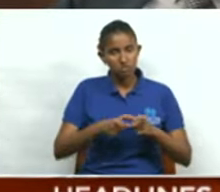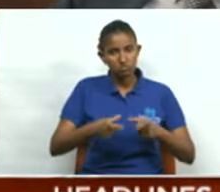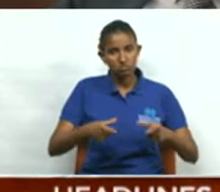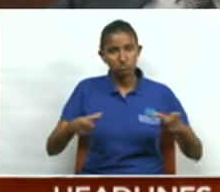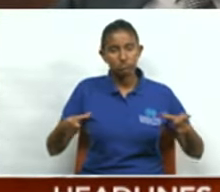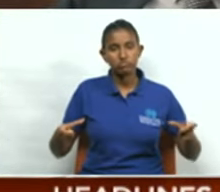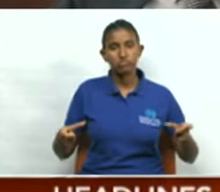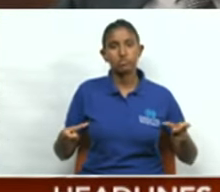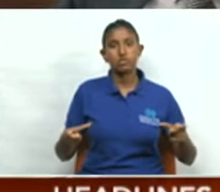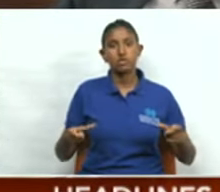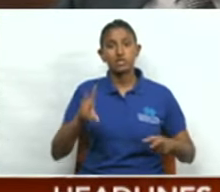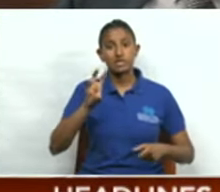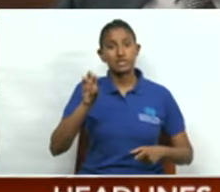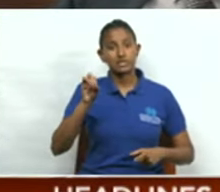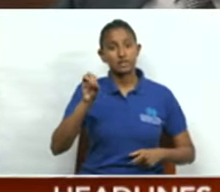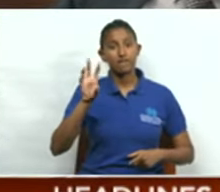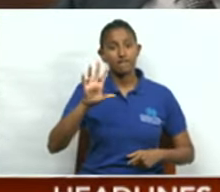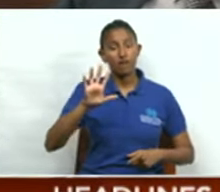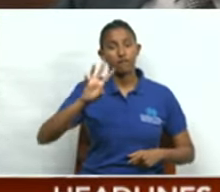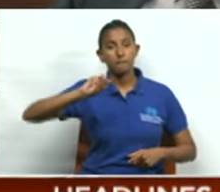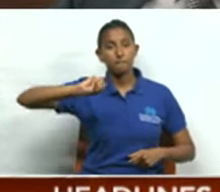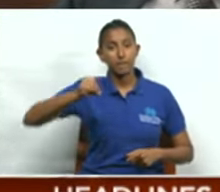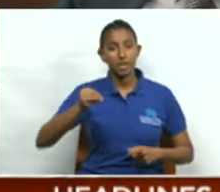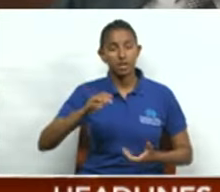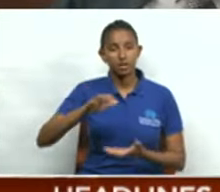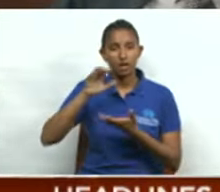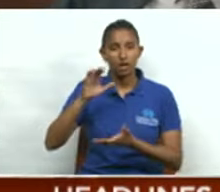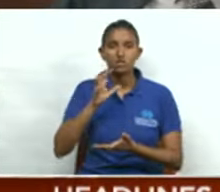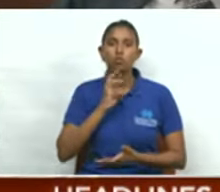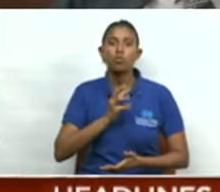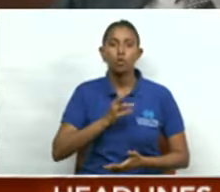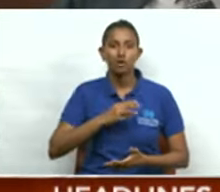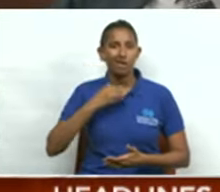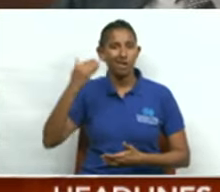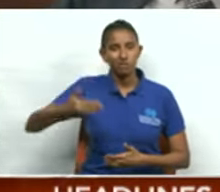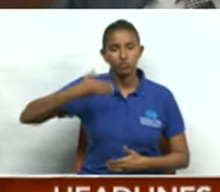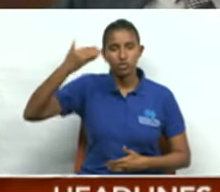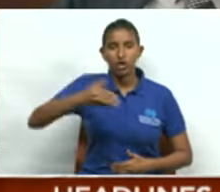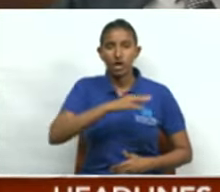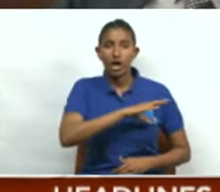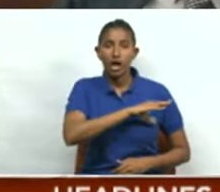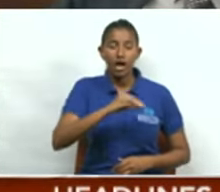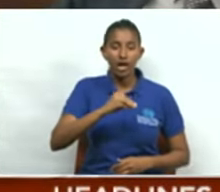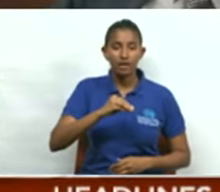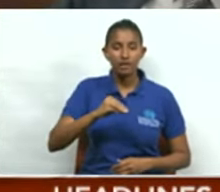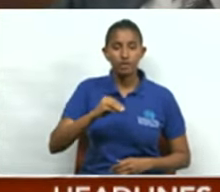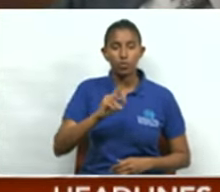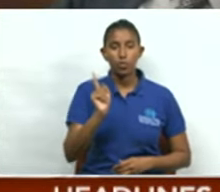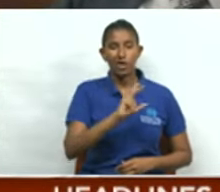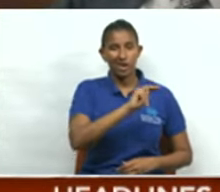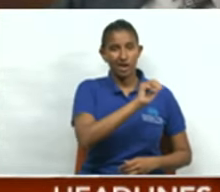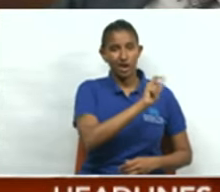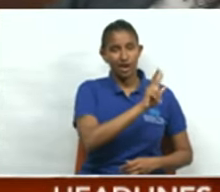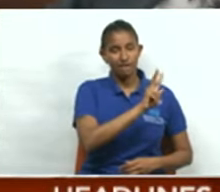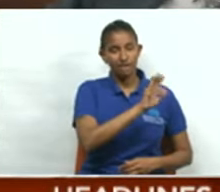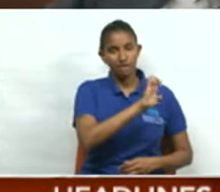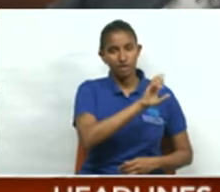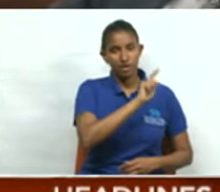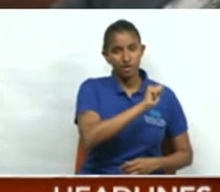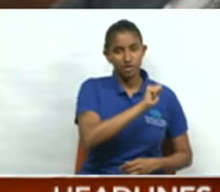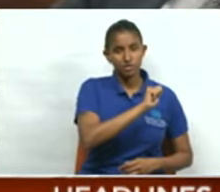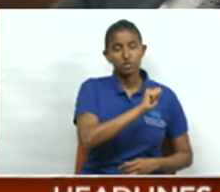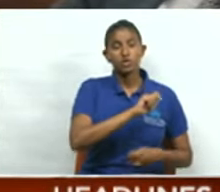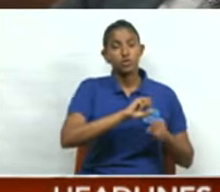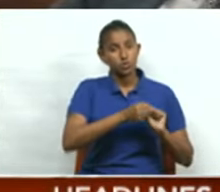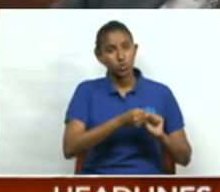by 65 million gallons of water on a daily basis, as well as Navette. And therefore, the communities,